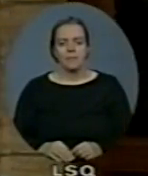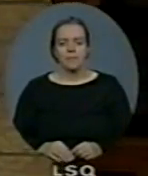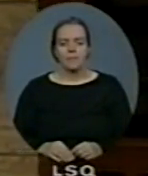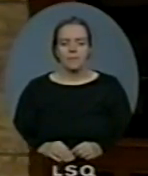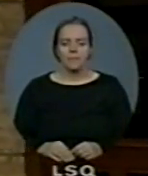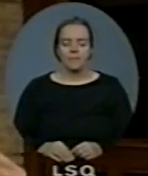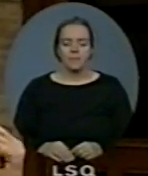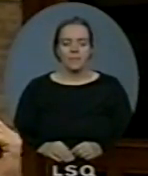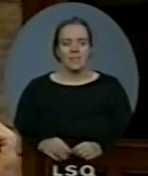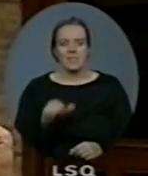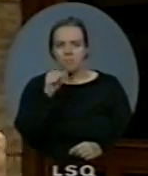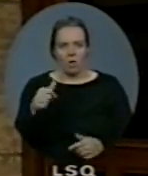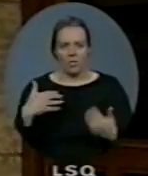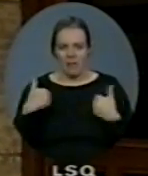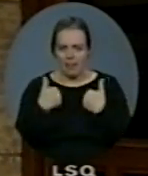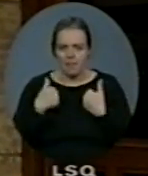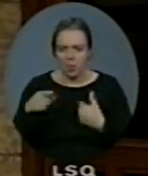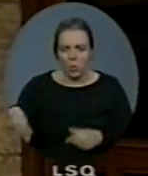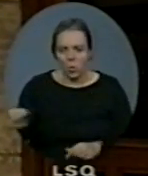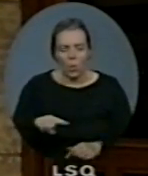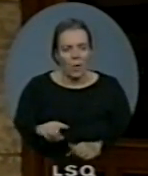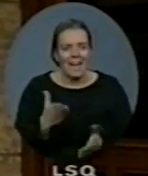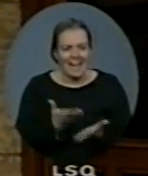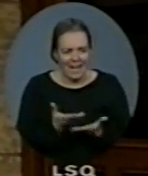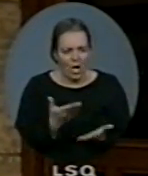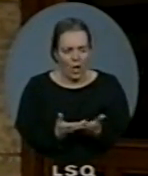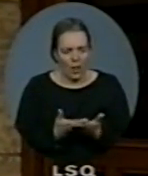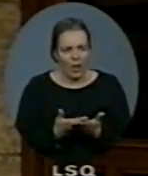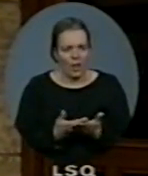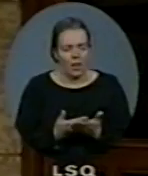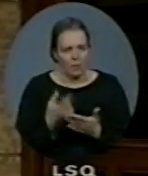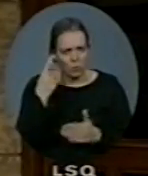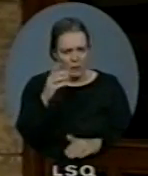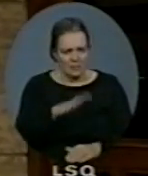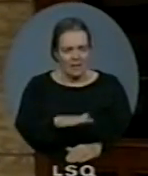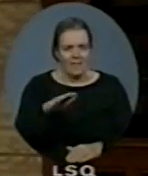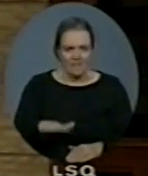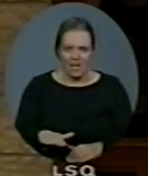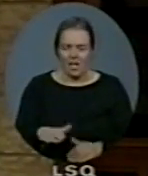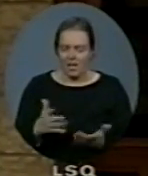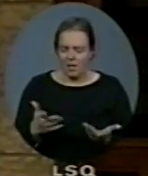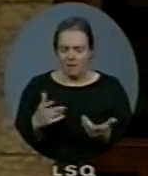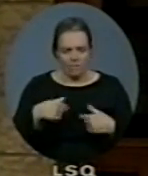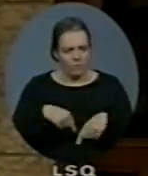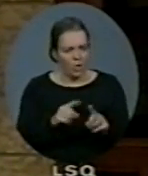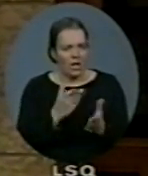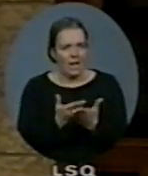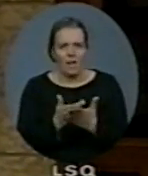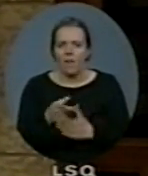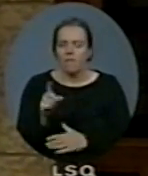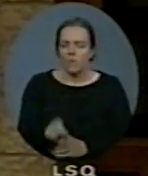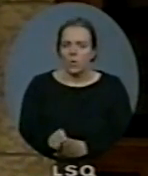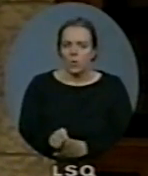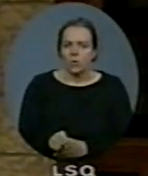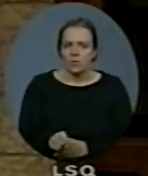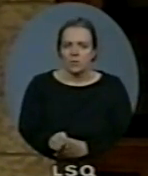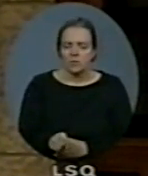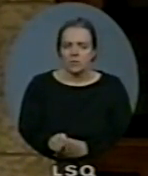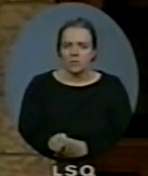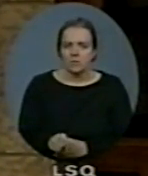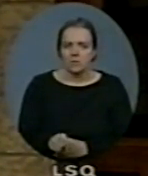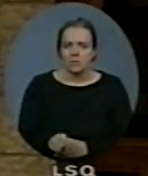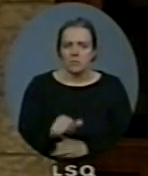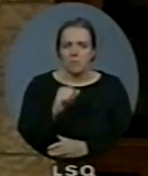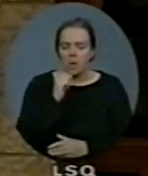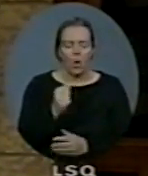country should enjoy, the right to go to a good school that gives them hope. So I'll ask him a simple question. Would he put up with such a dismissive attitude